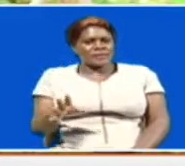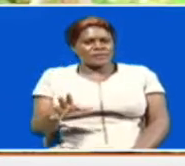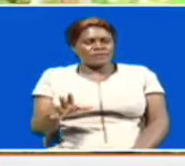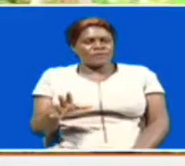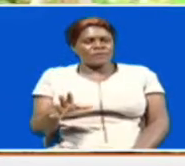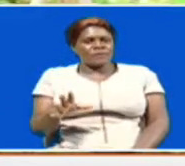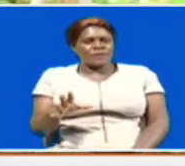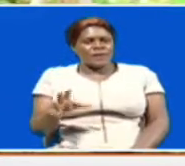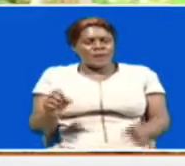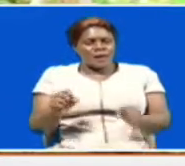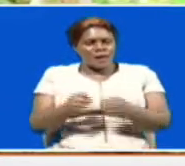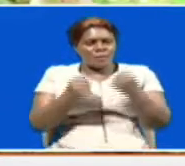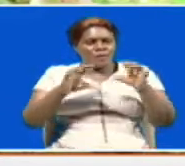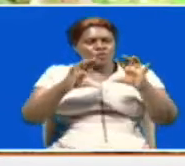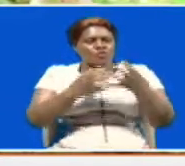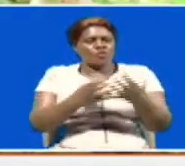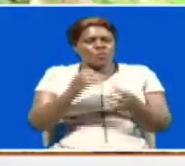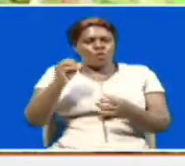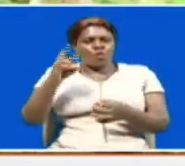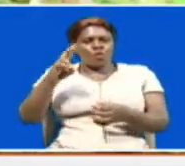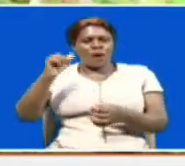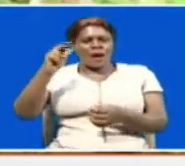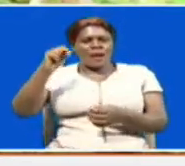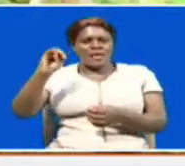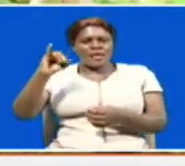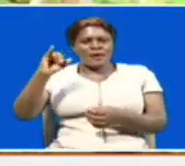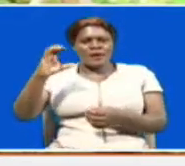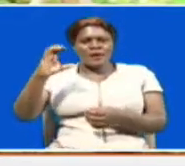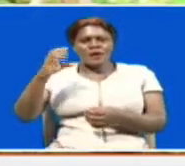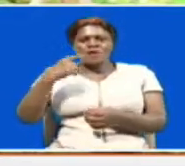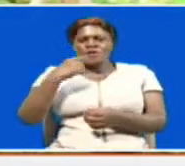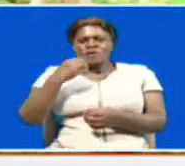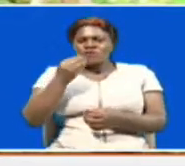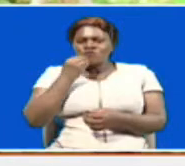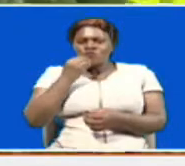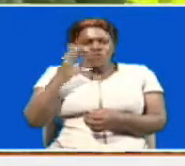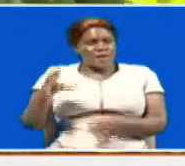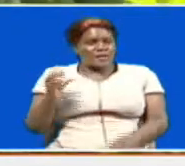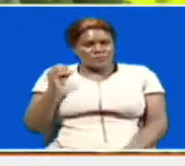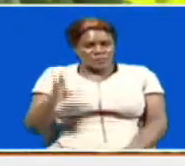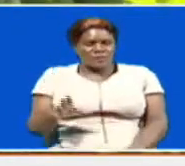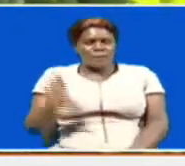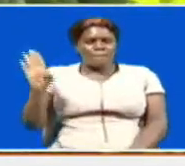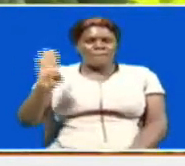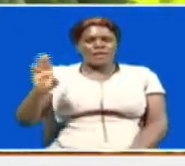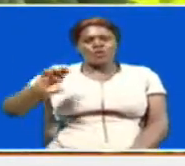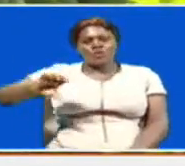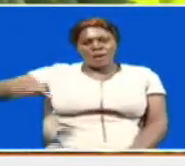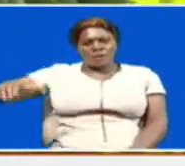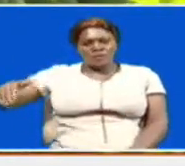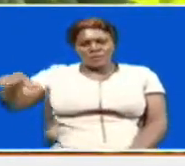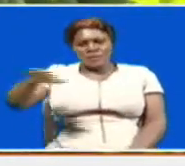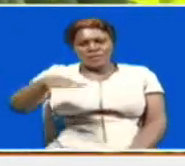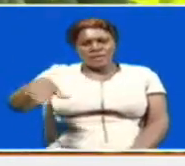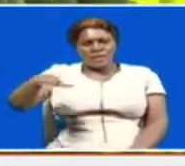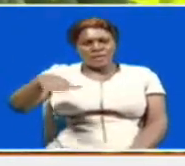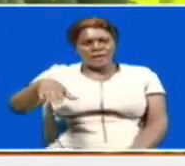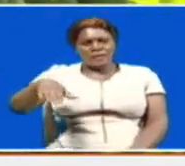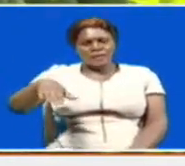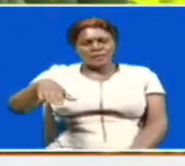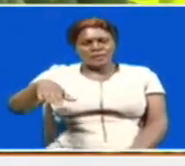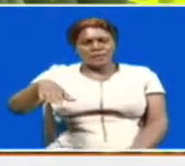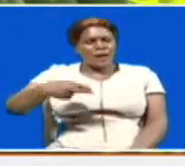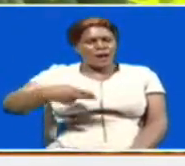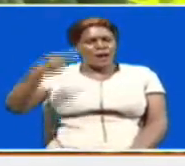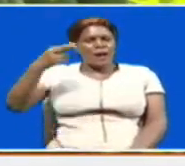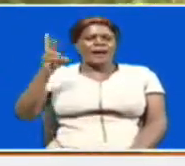you find that the category of organic food, they're higher compared to the other foods. Baringo County is among areas that had been categorized